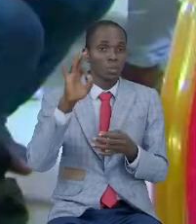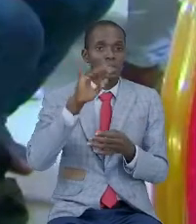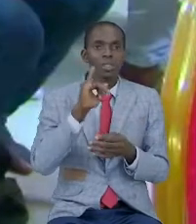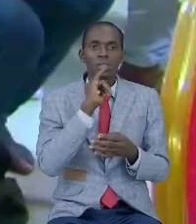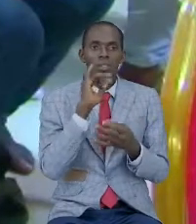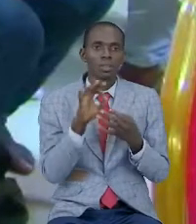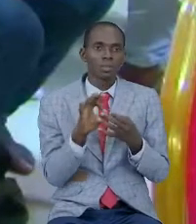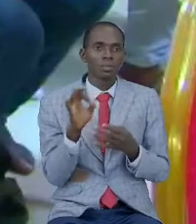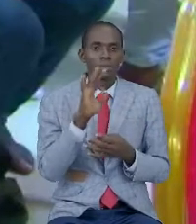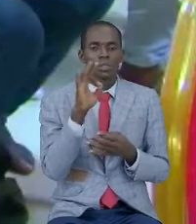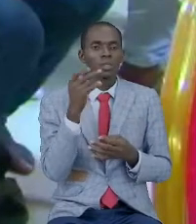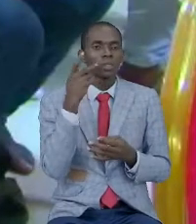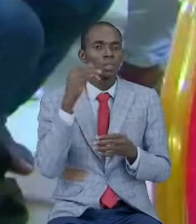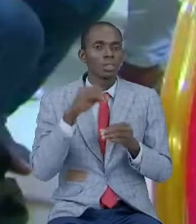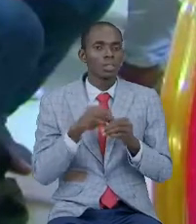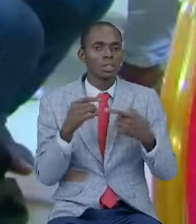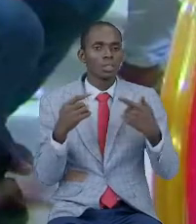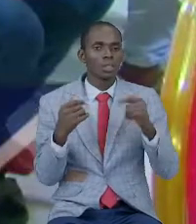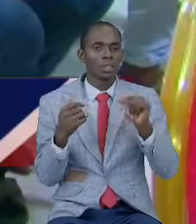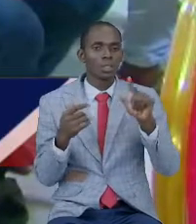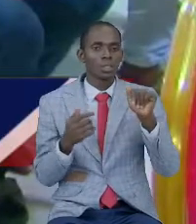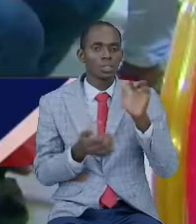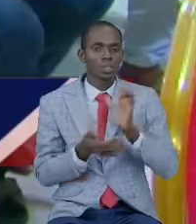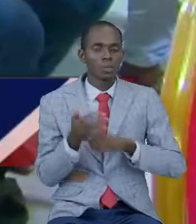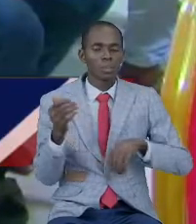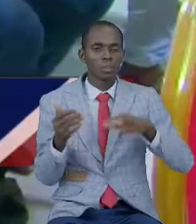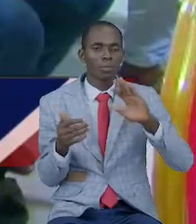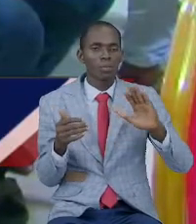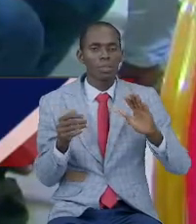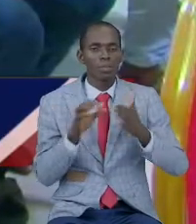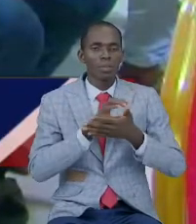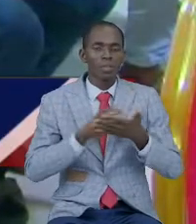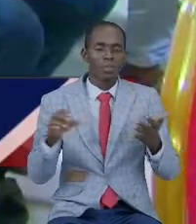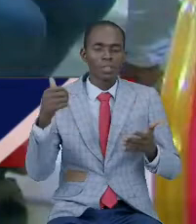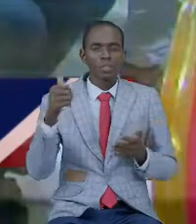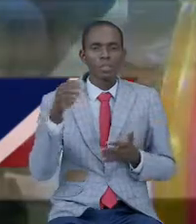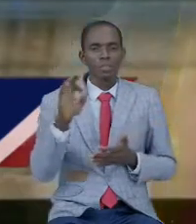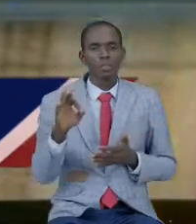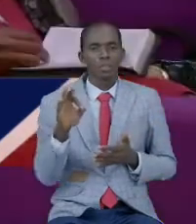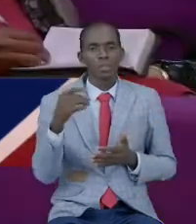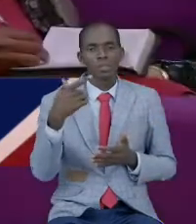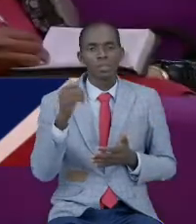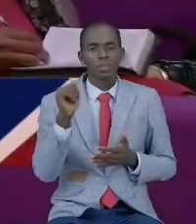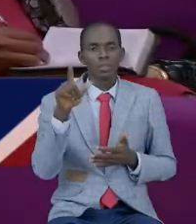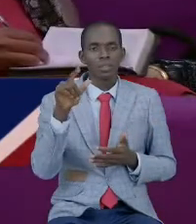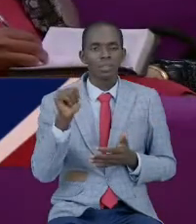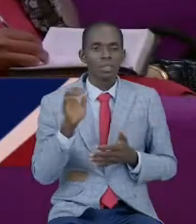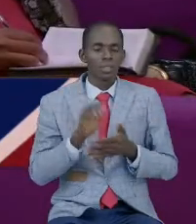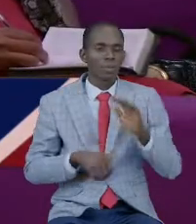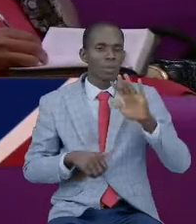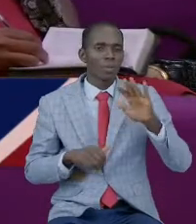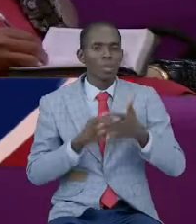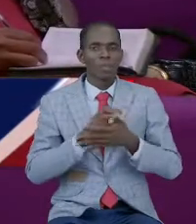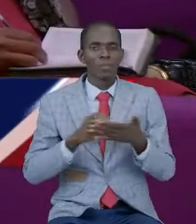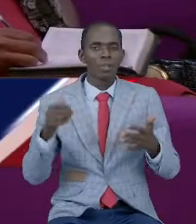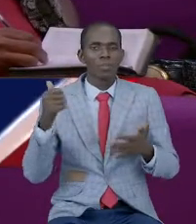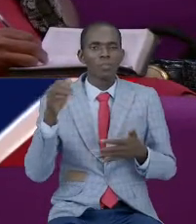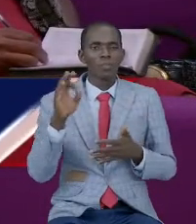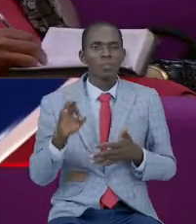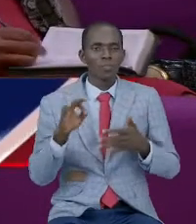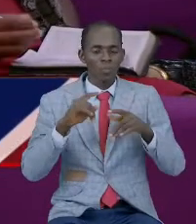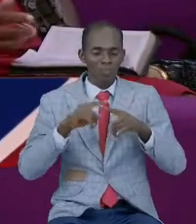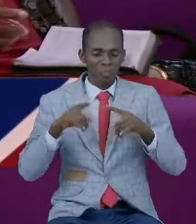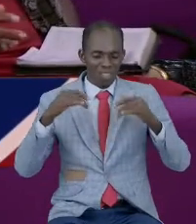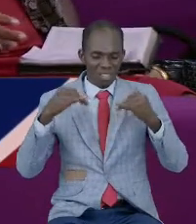Galatians chapter 5, reading from verse 19. Now the works of the flesh